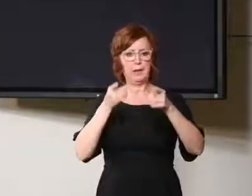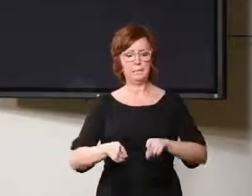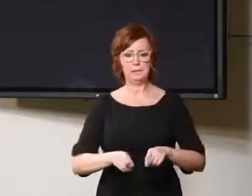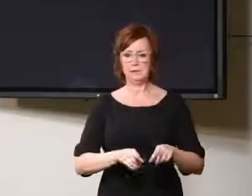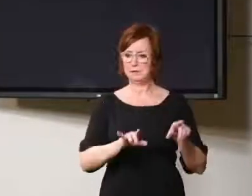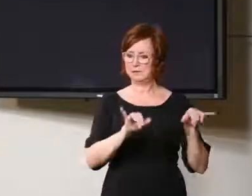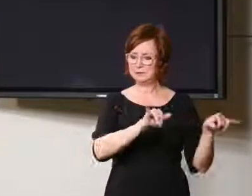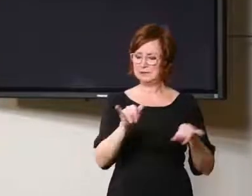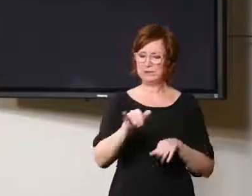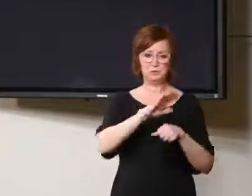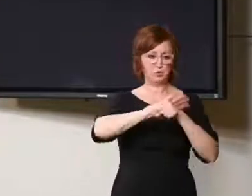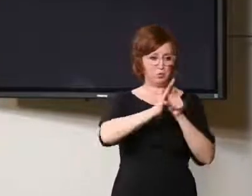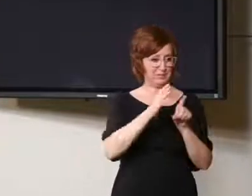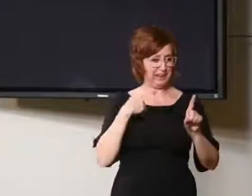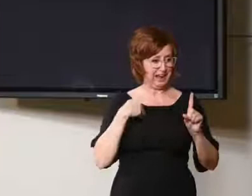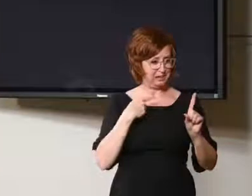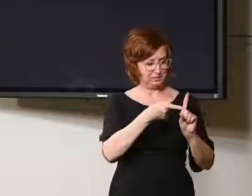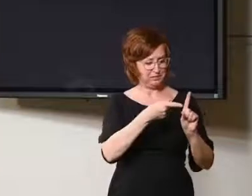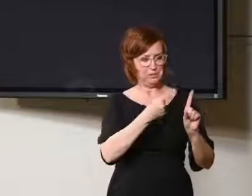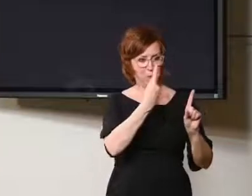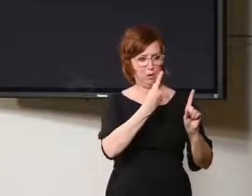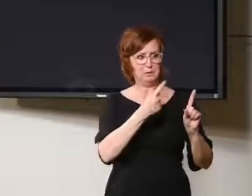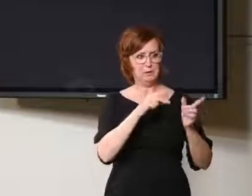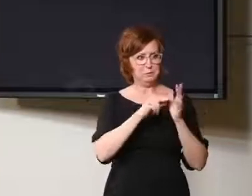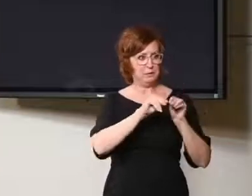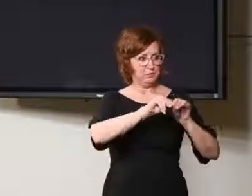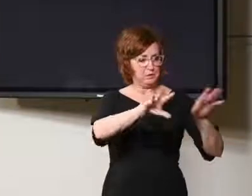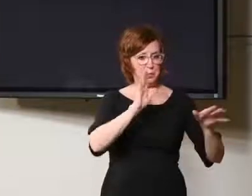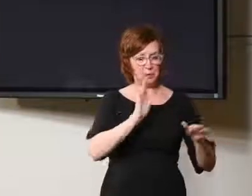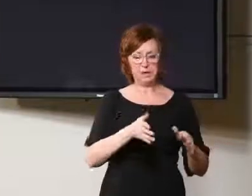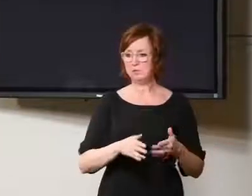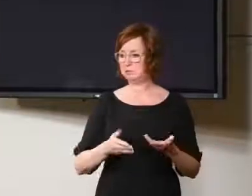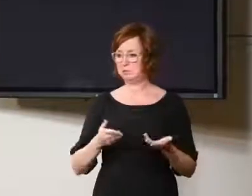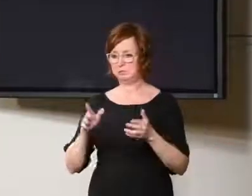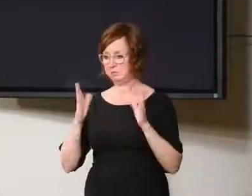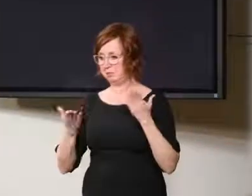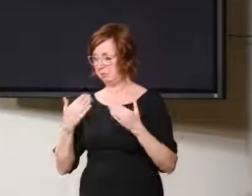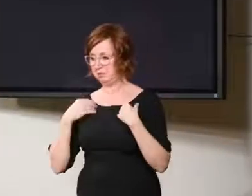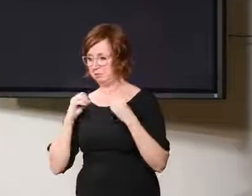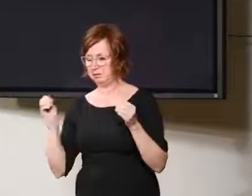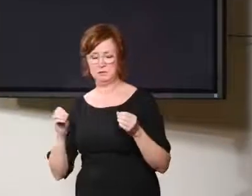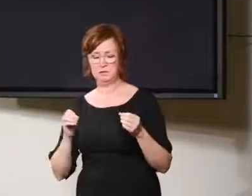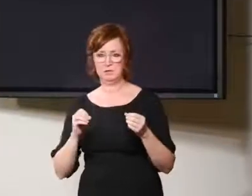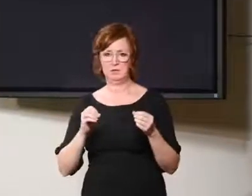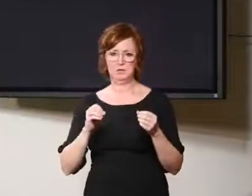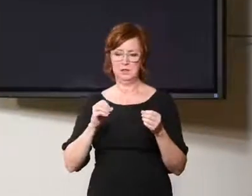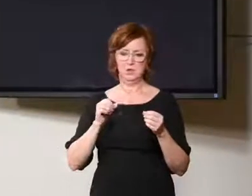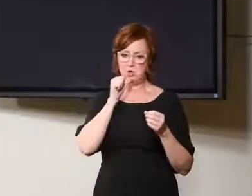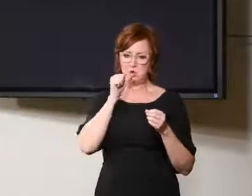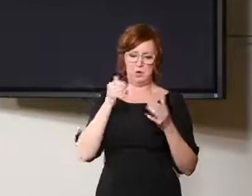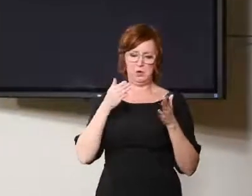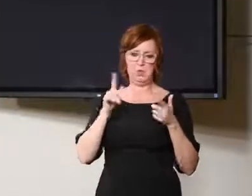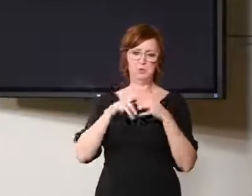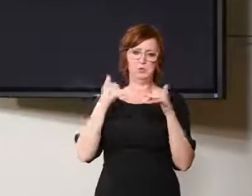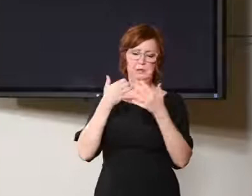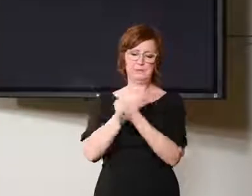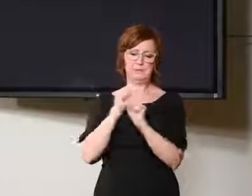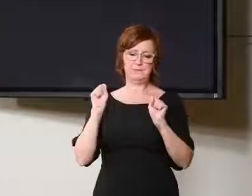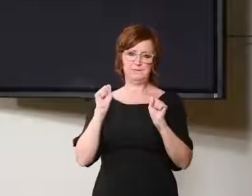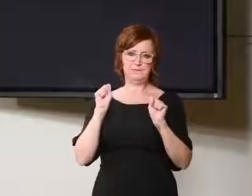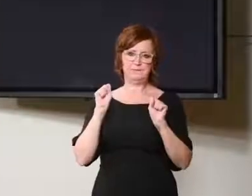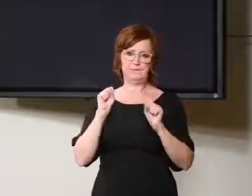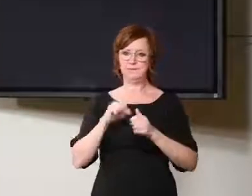that community or another community which doesn't have a case reported as of today. That would be very dangerous, actually, if that changes our